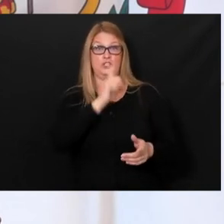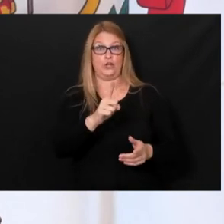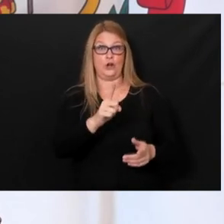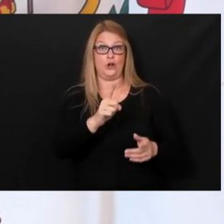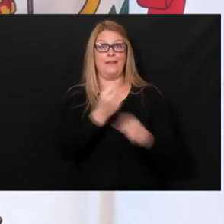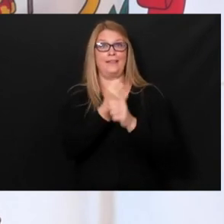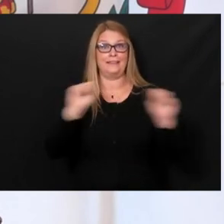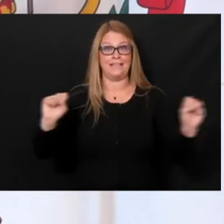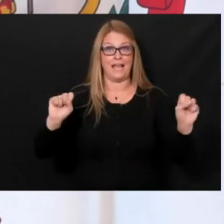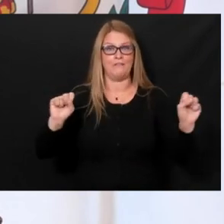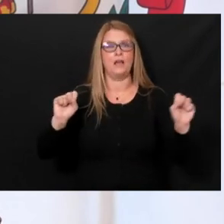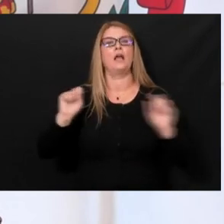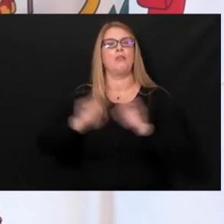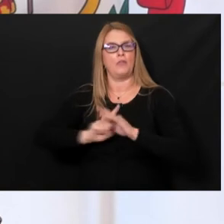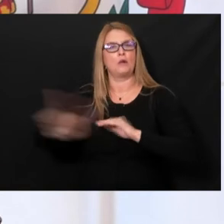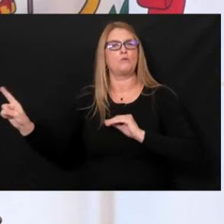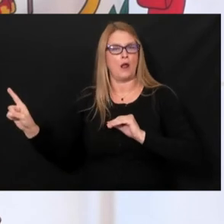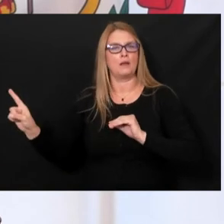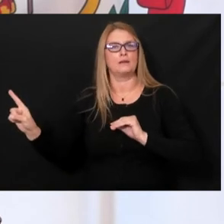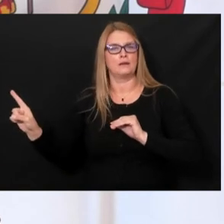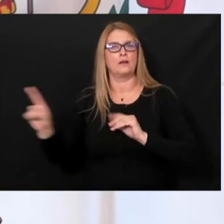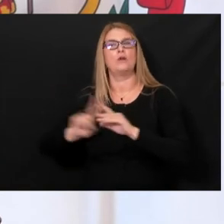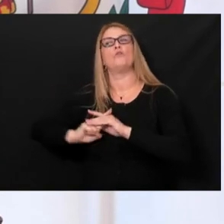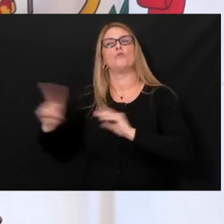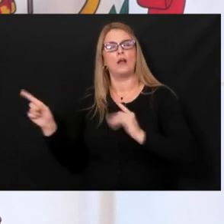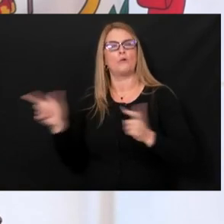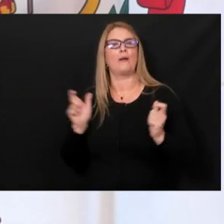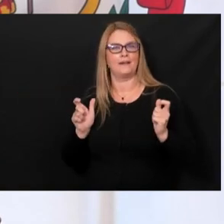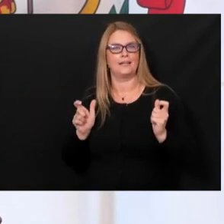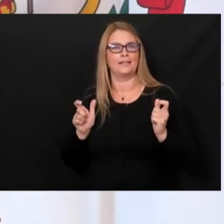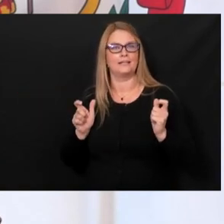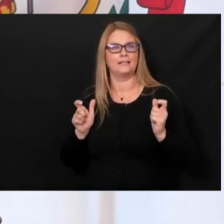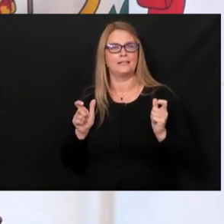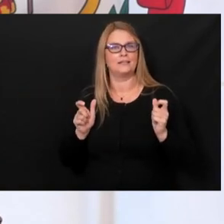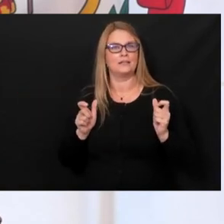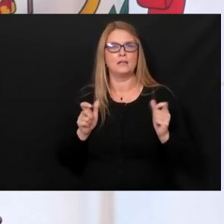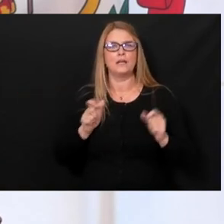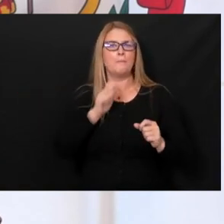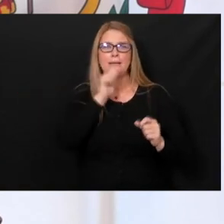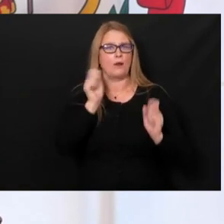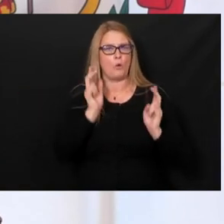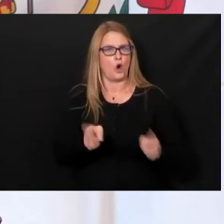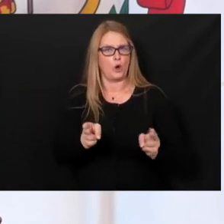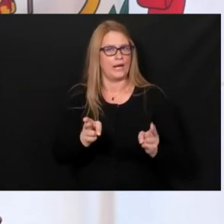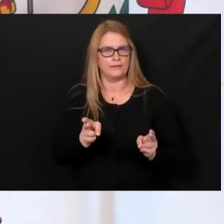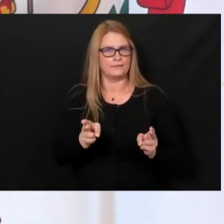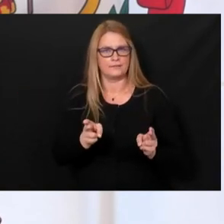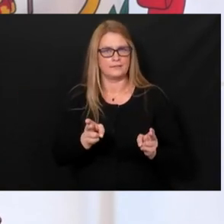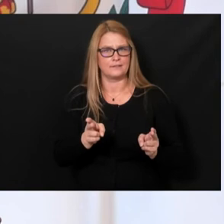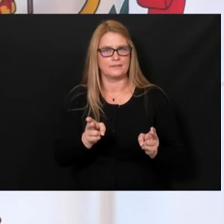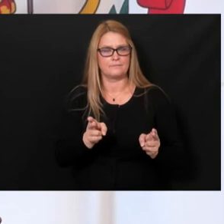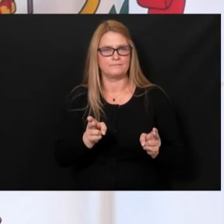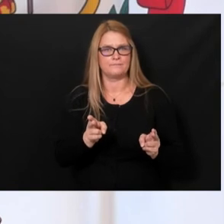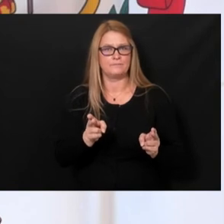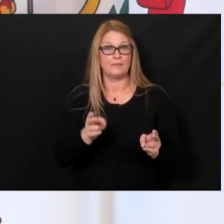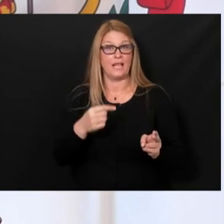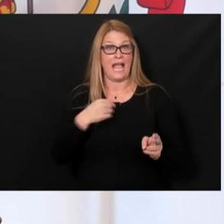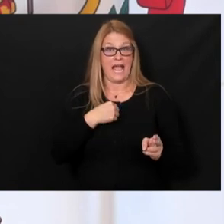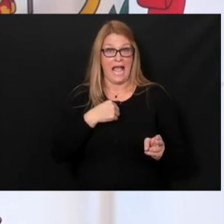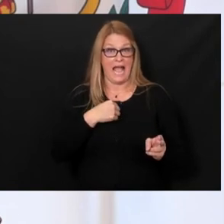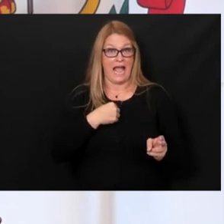go, then go, and go quickly. Be quick, but don't hurry. You know, I truly in